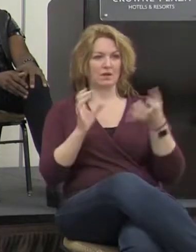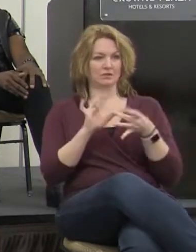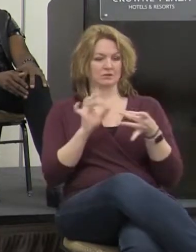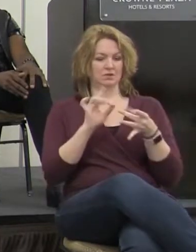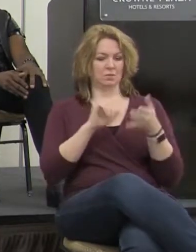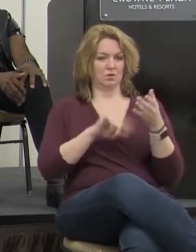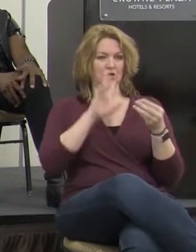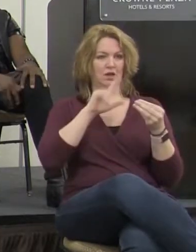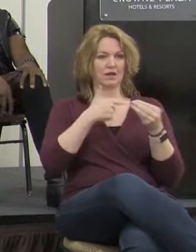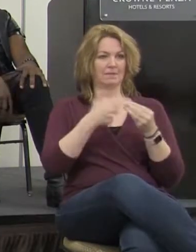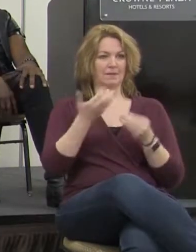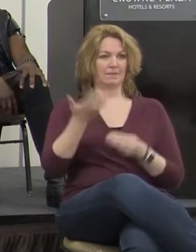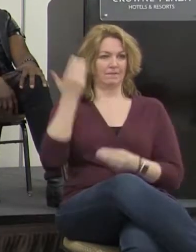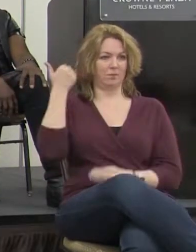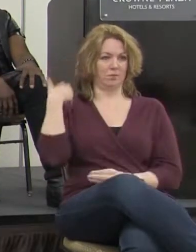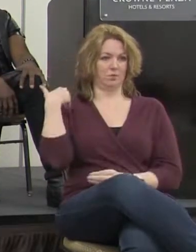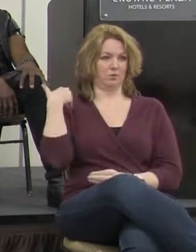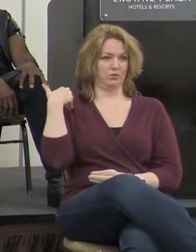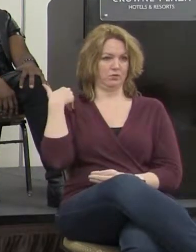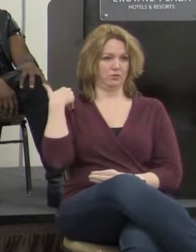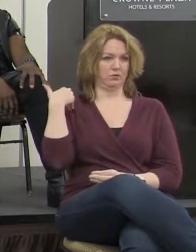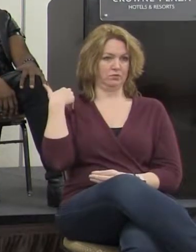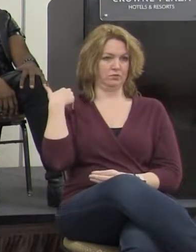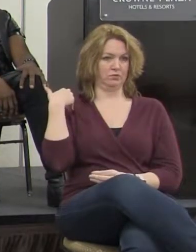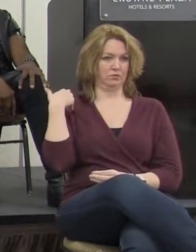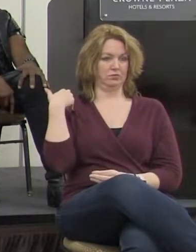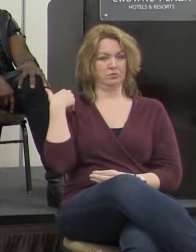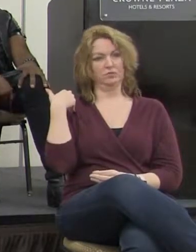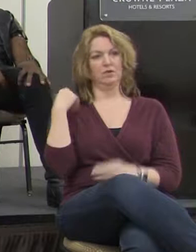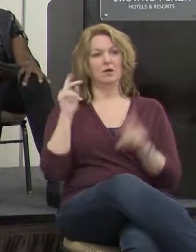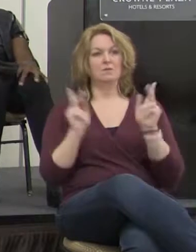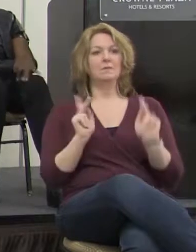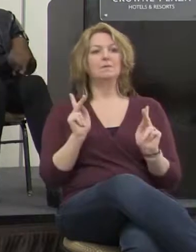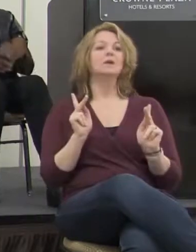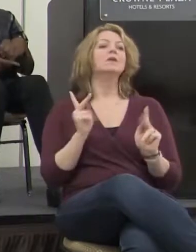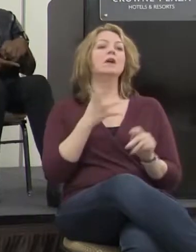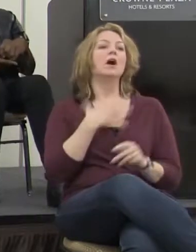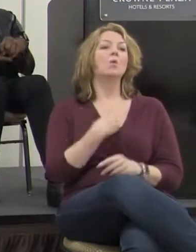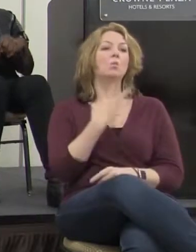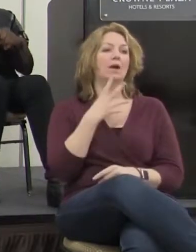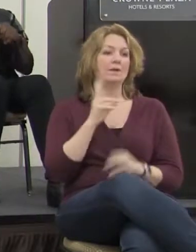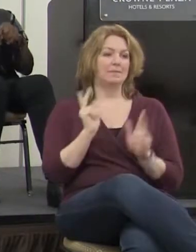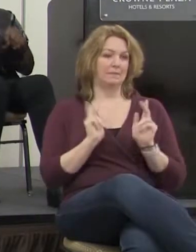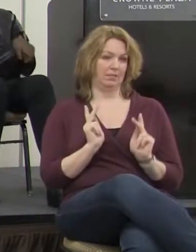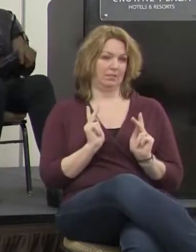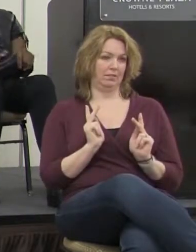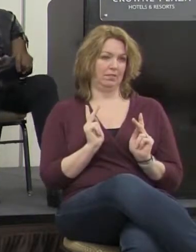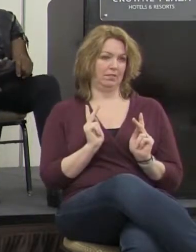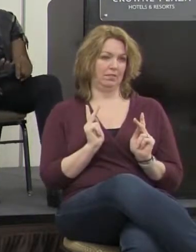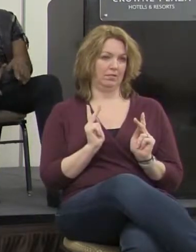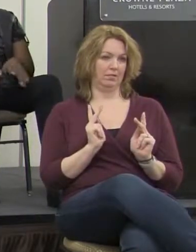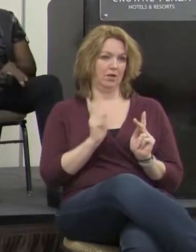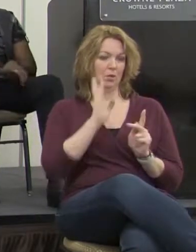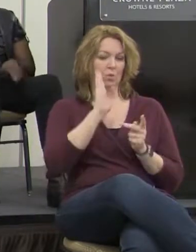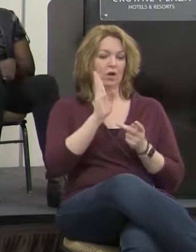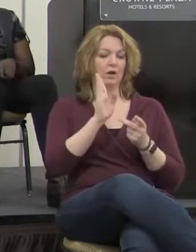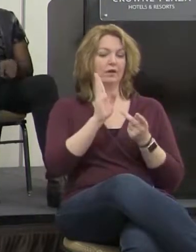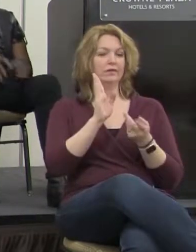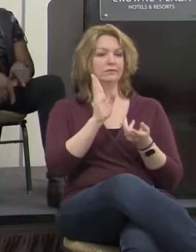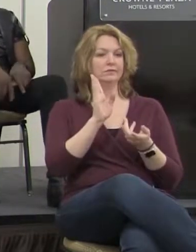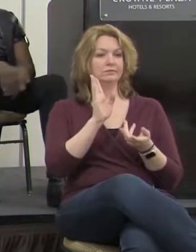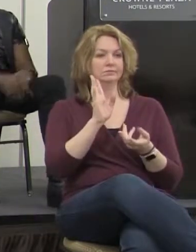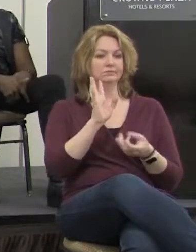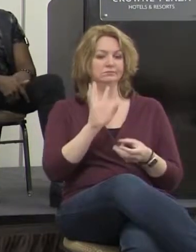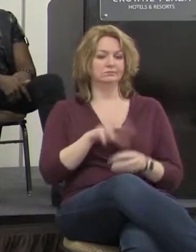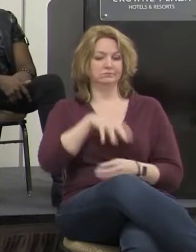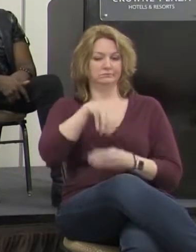were saying earlier, how people of non- Can you speak up? How people, whites would integrate into,